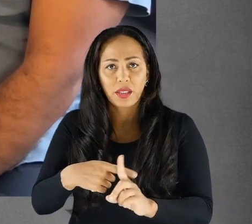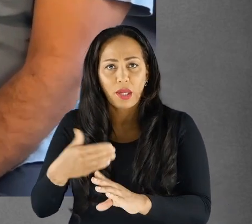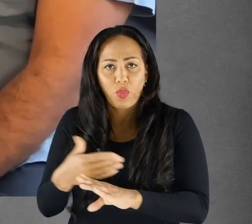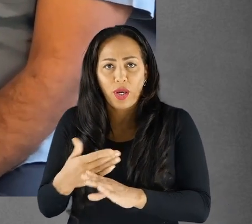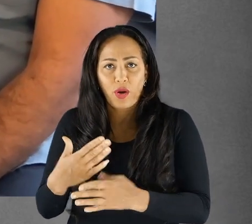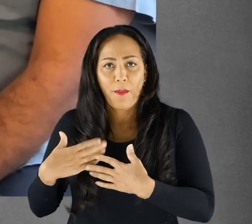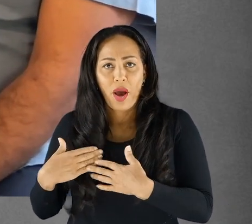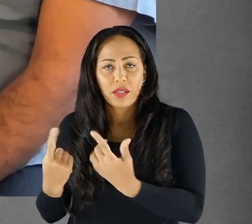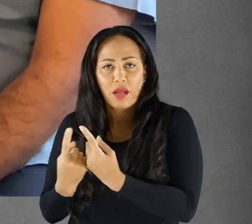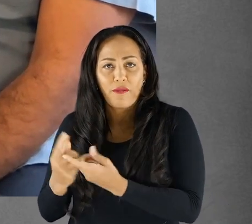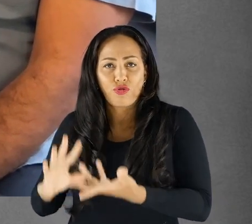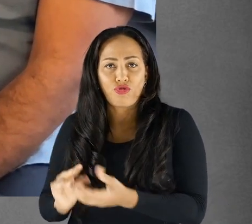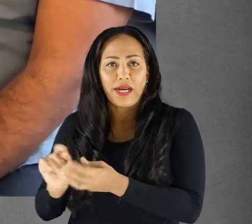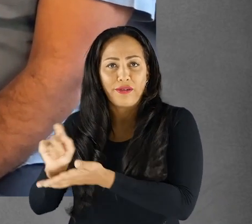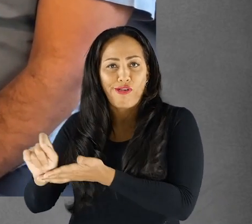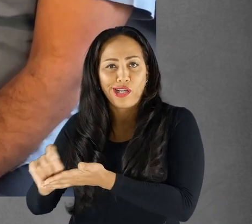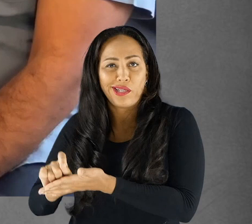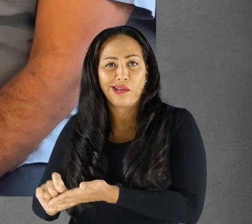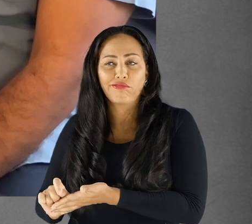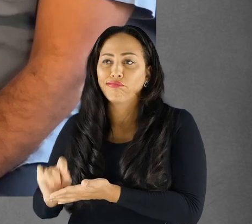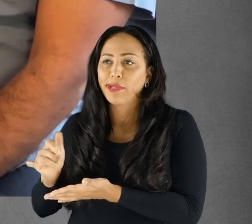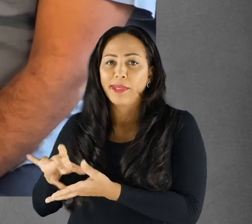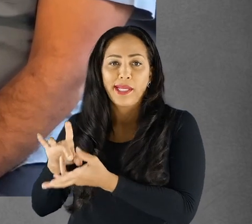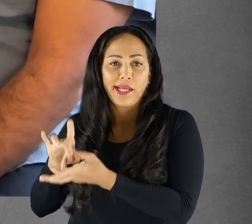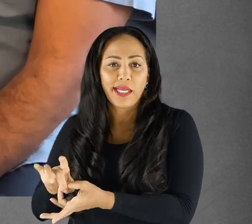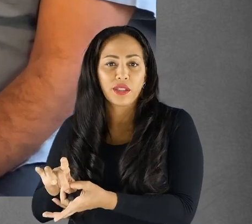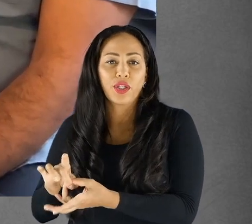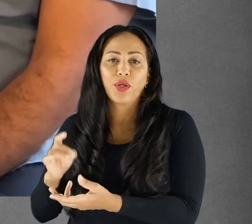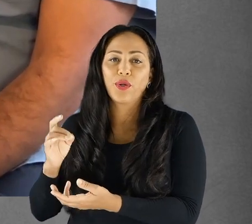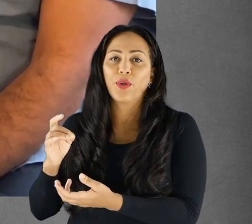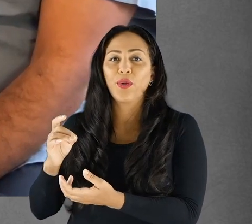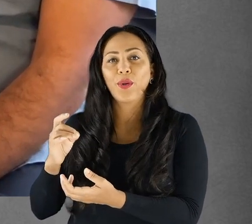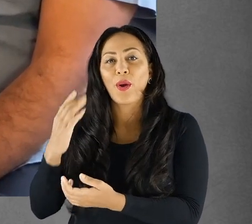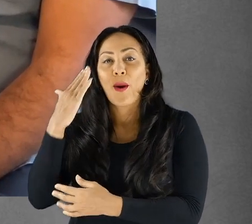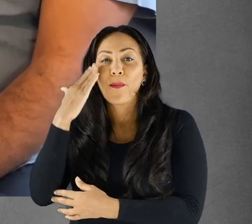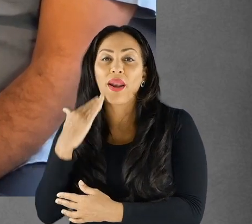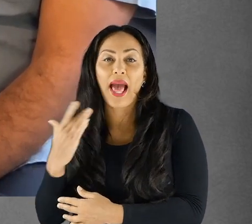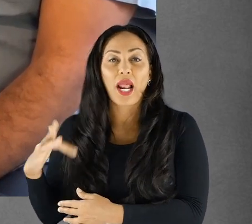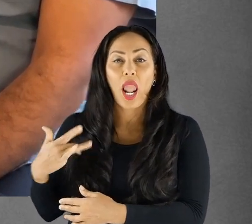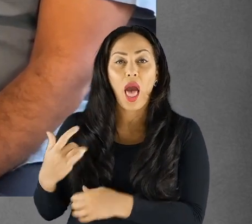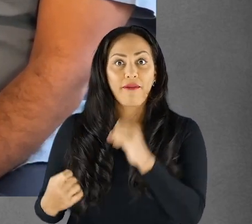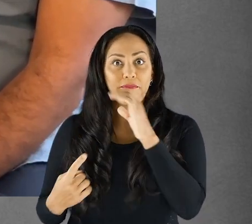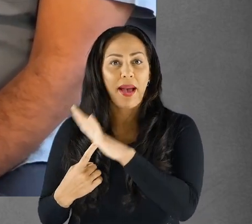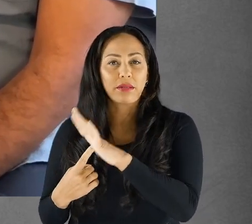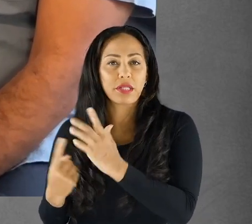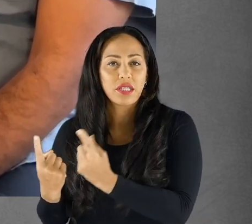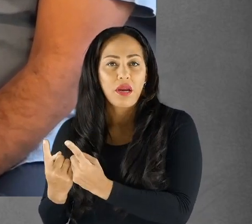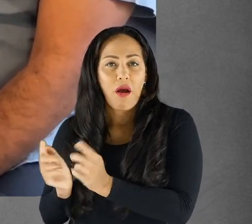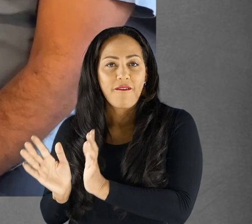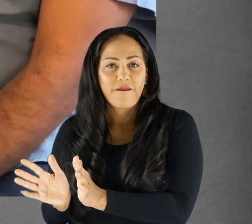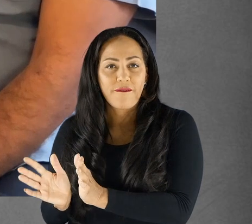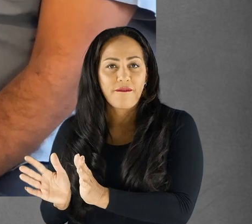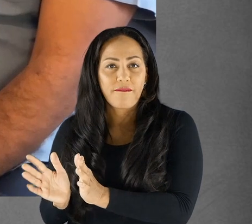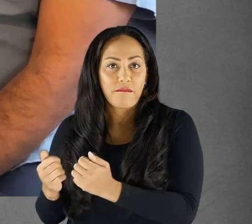at the same time I was working on like some of my stuff, maybe creative writing, whether it's around issues around like Black